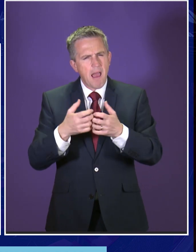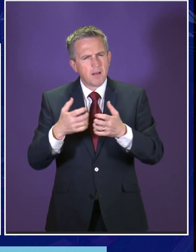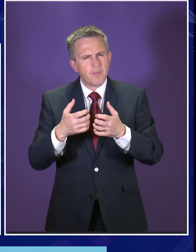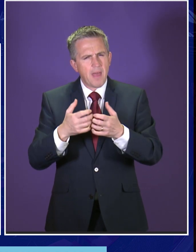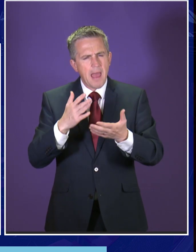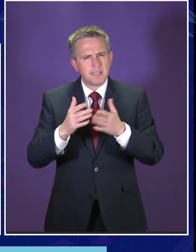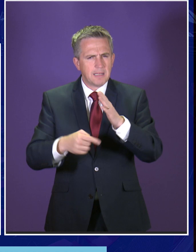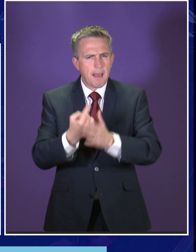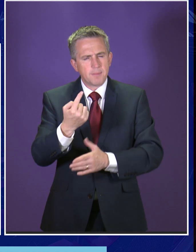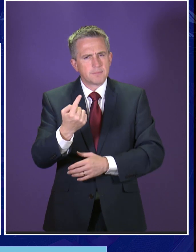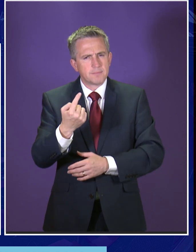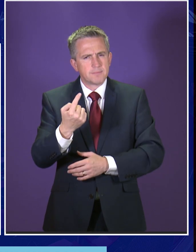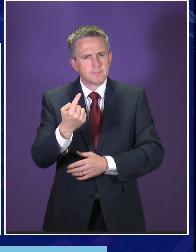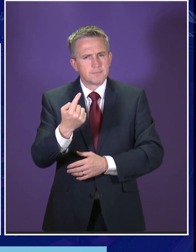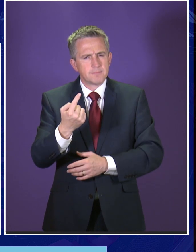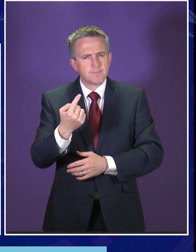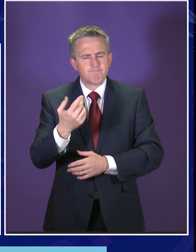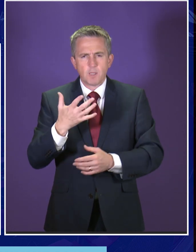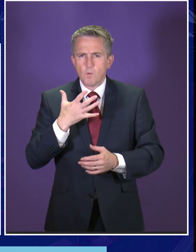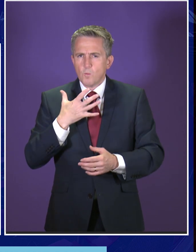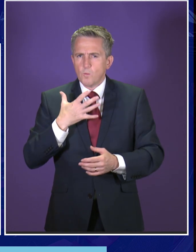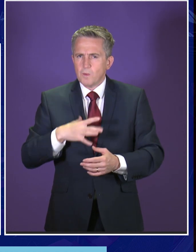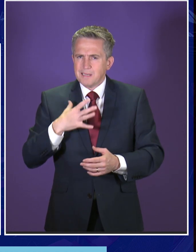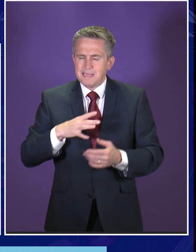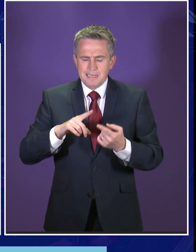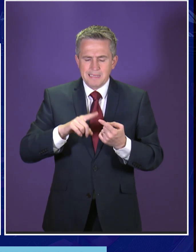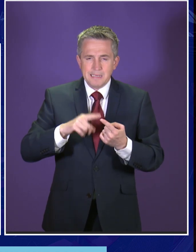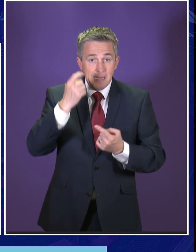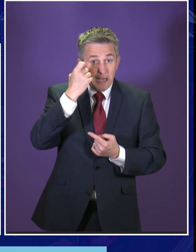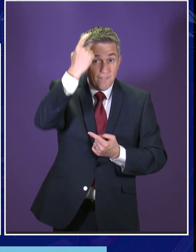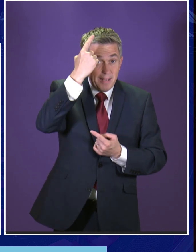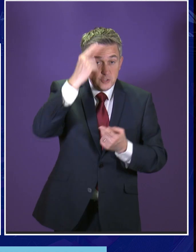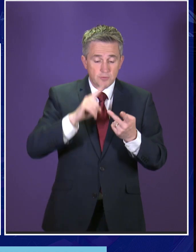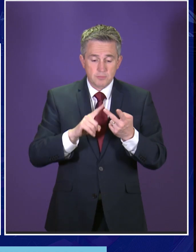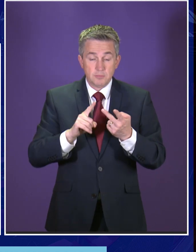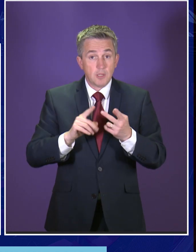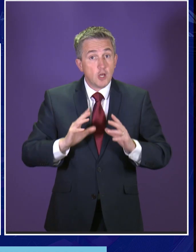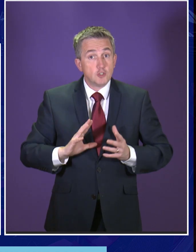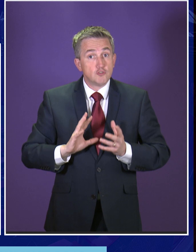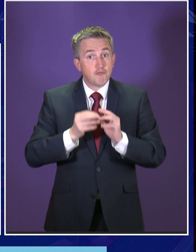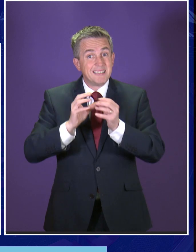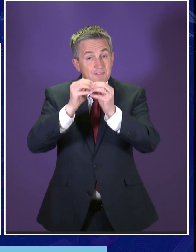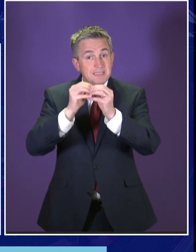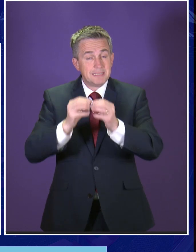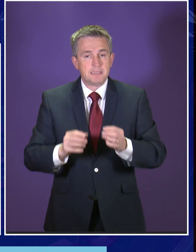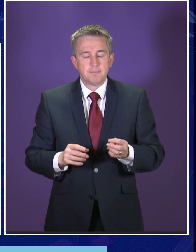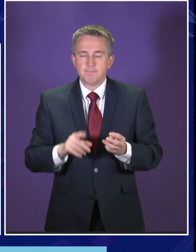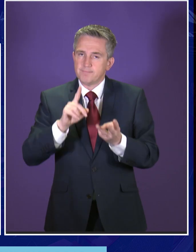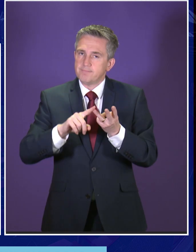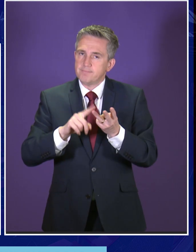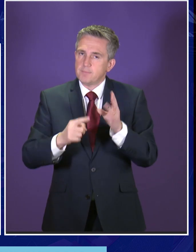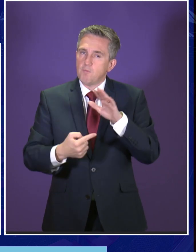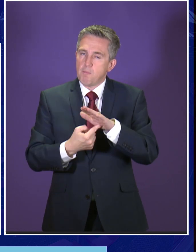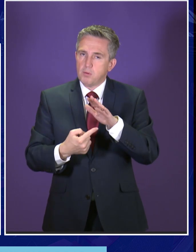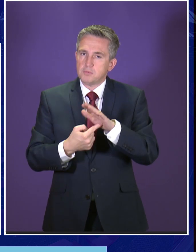connections. Different qualities are needed here: innovation, creativity, but more importantly, as discussed by Ong